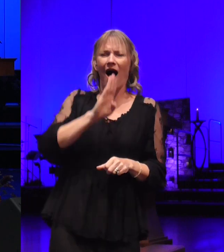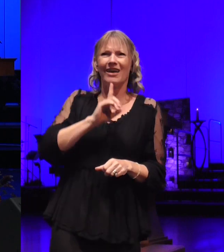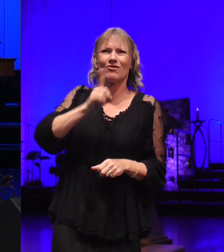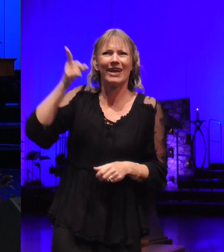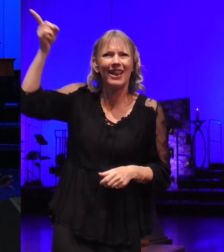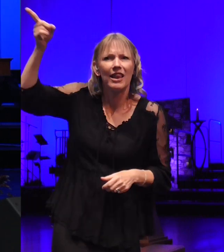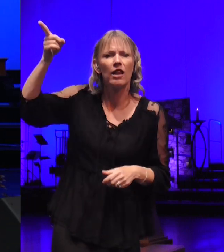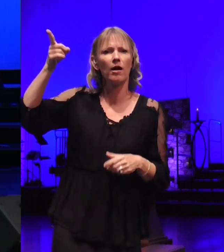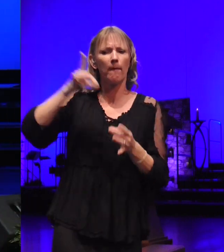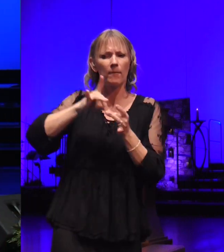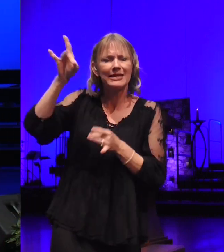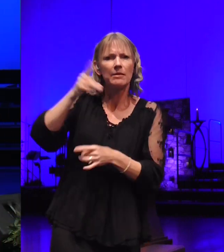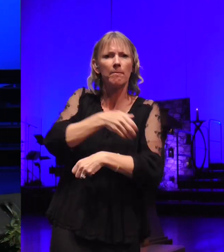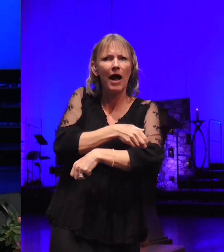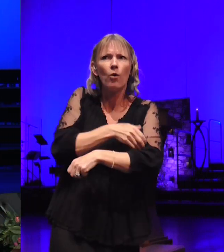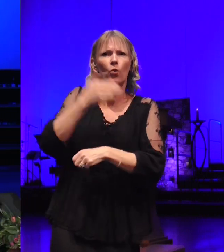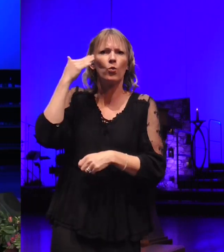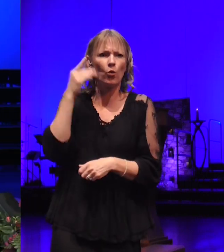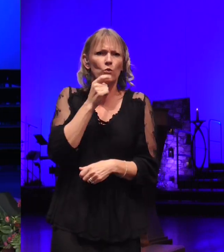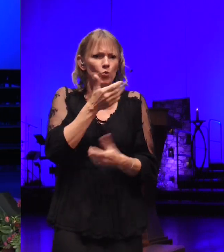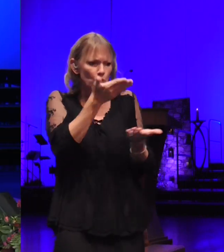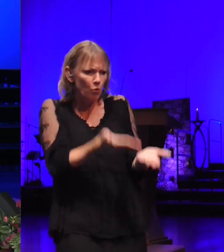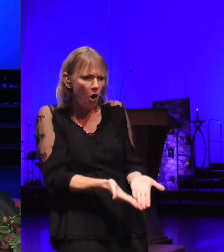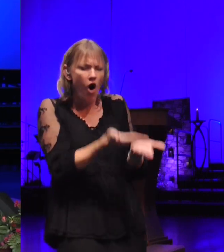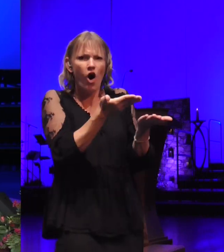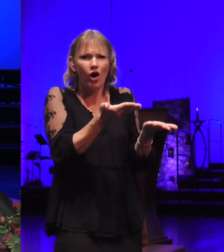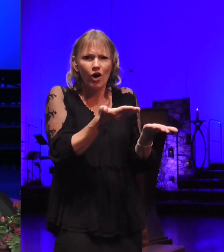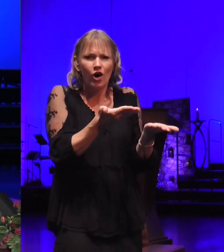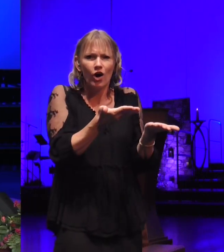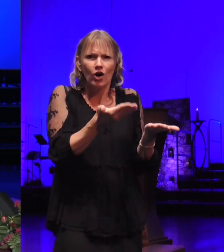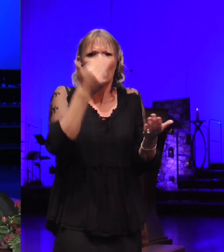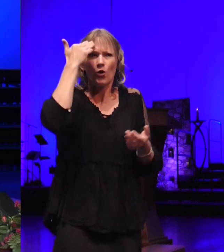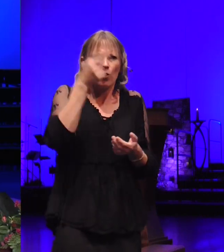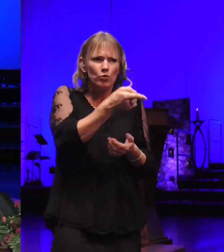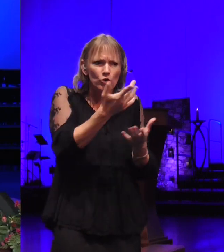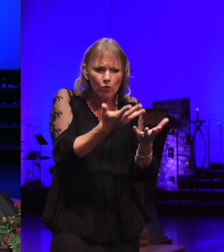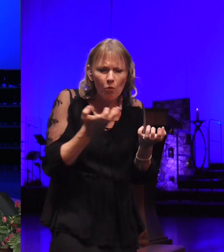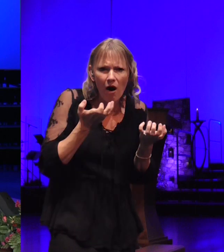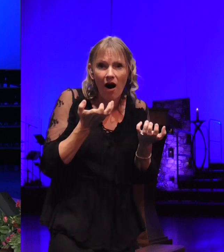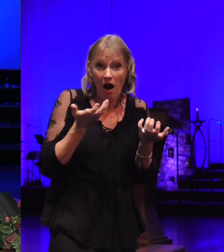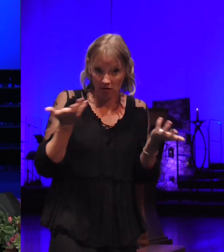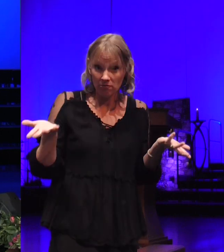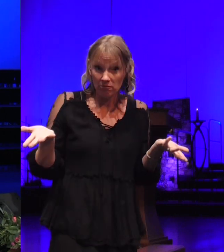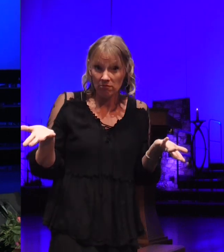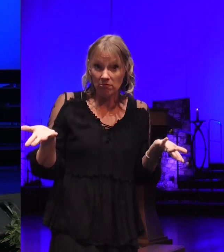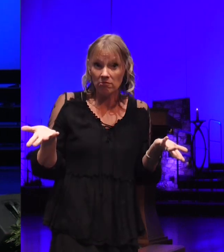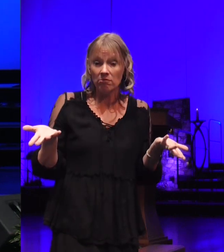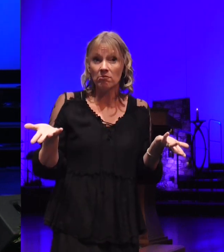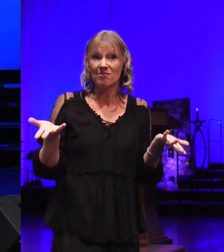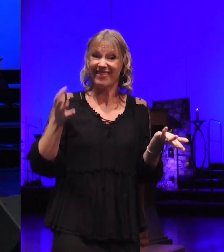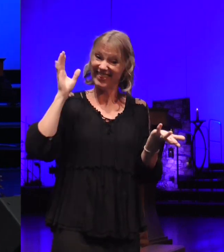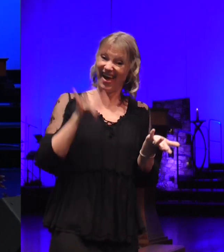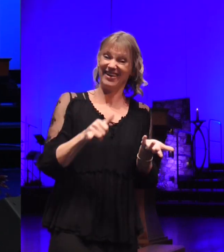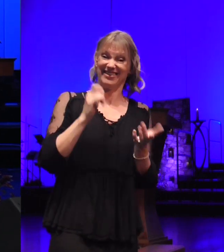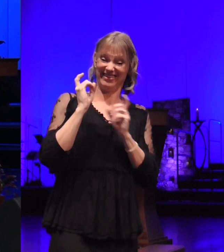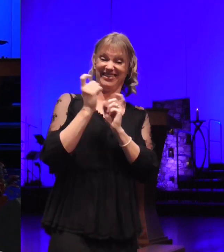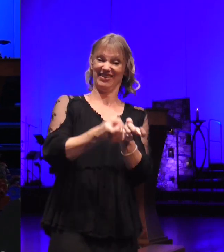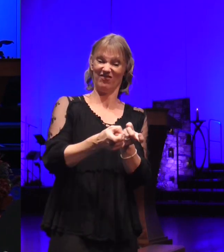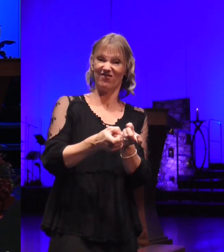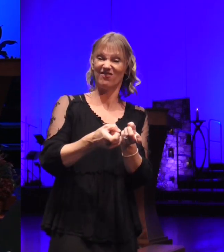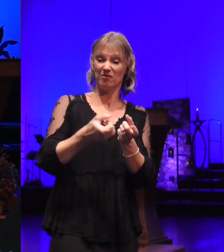and power who knows who you are and knows what you want? Is not the gift to